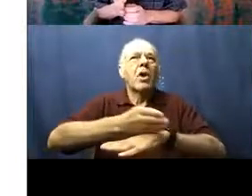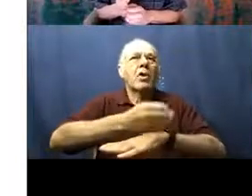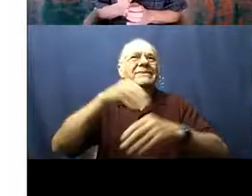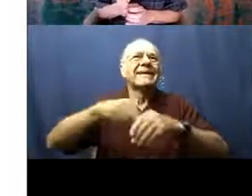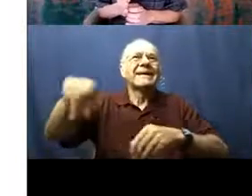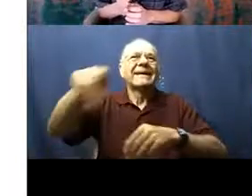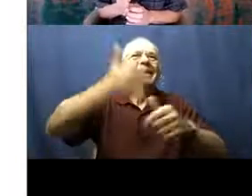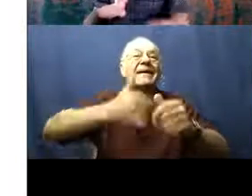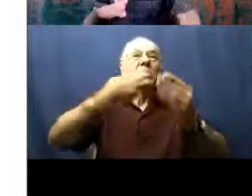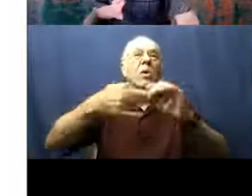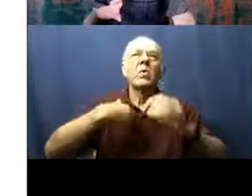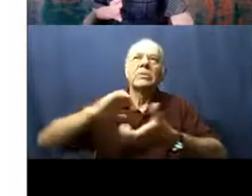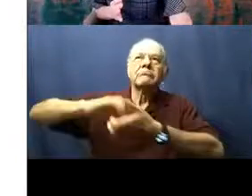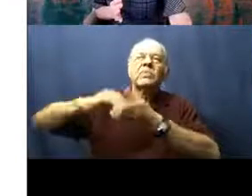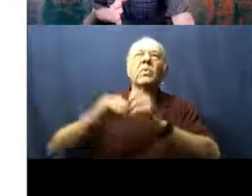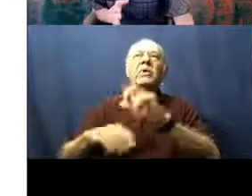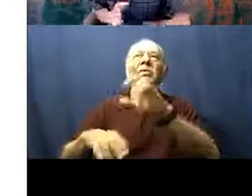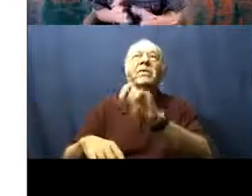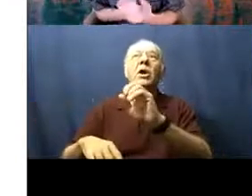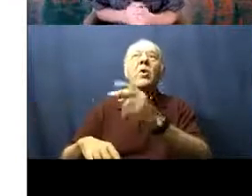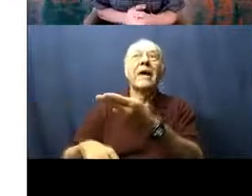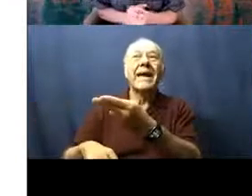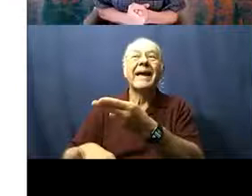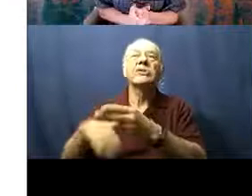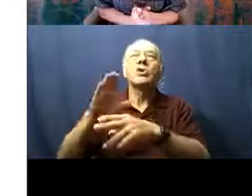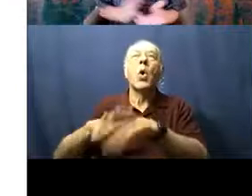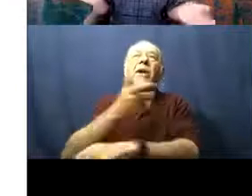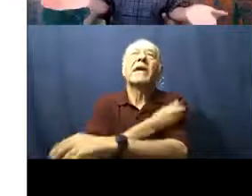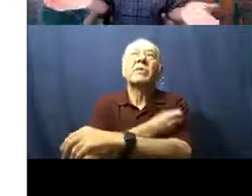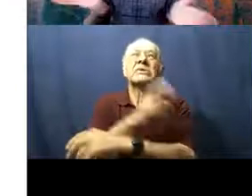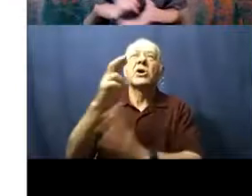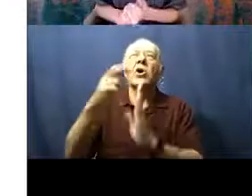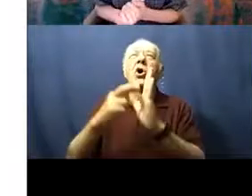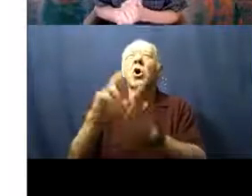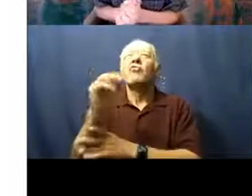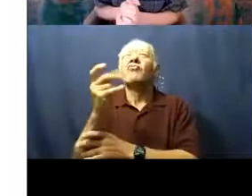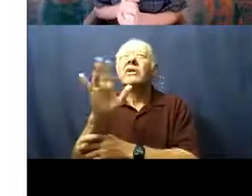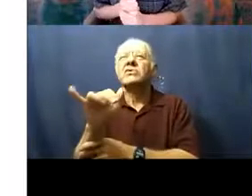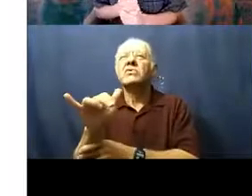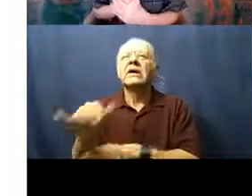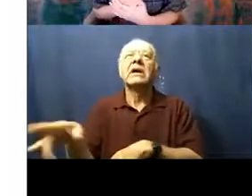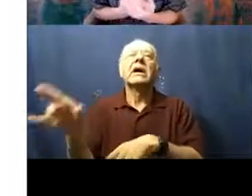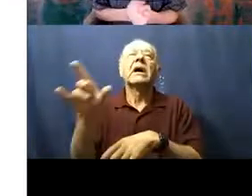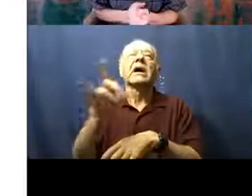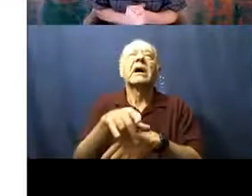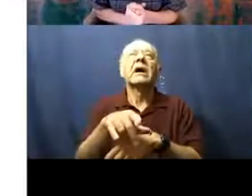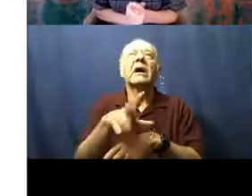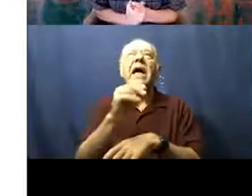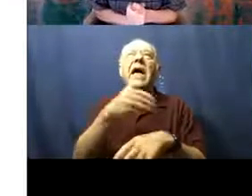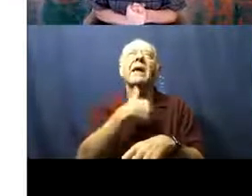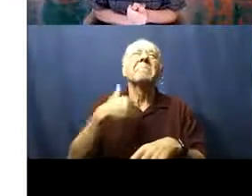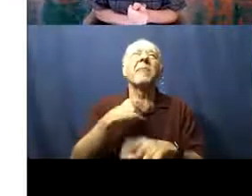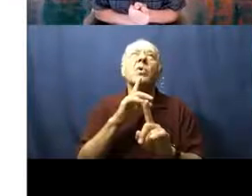partnered with Department of Health on the immunization registry. Managed care had some claims and member reported